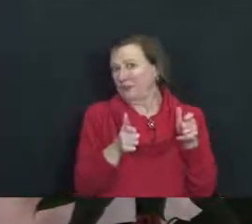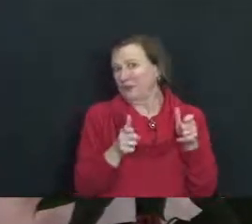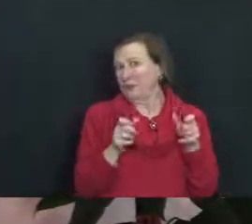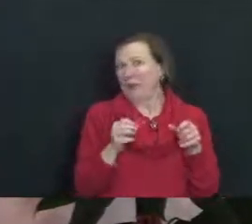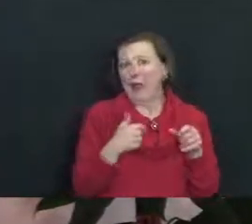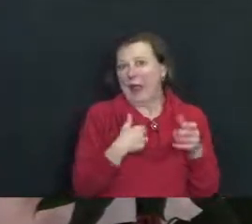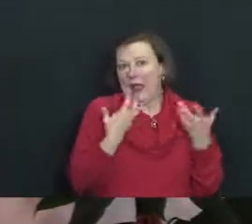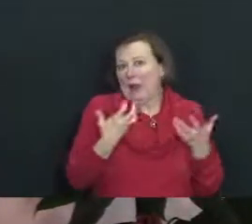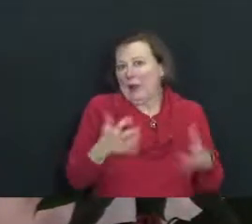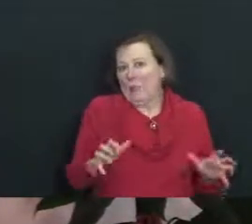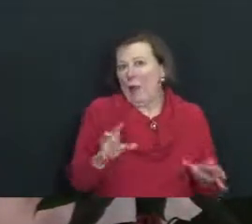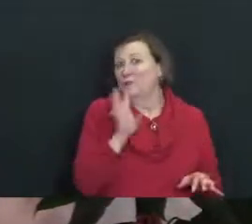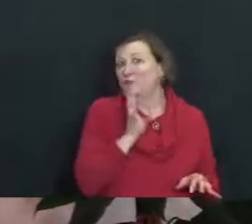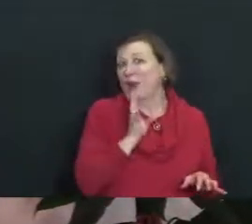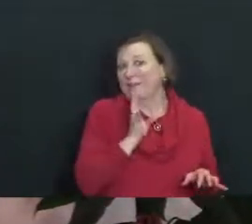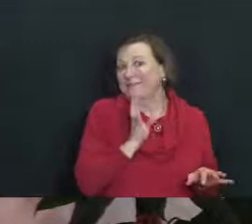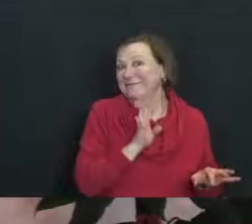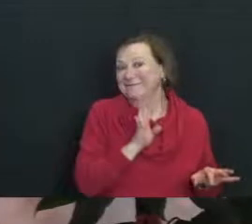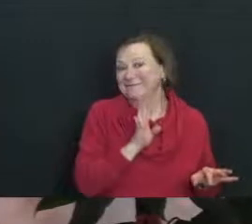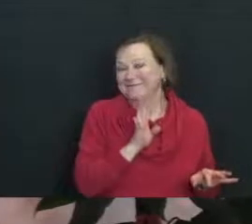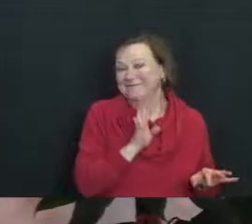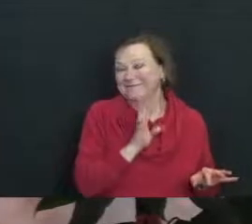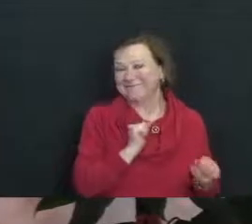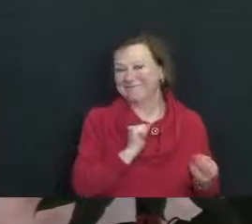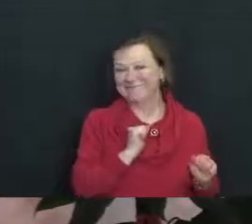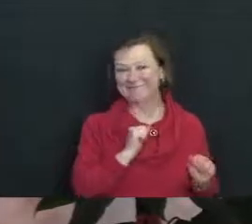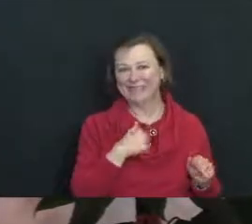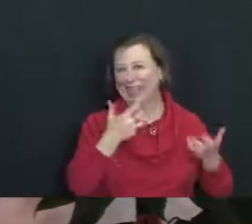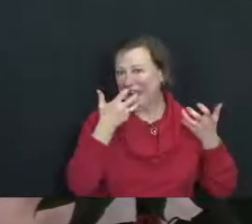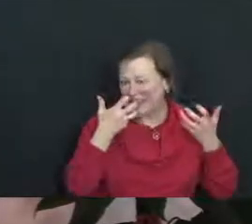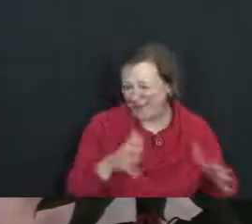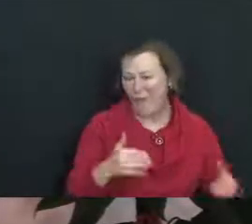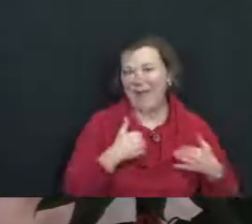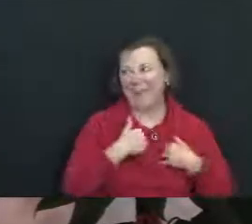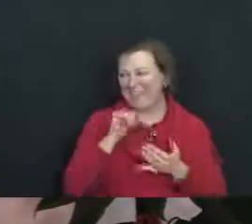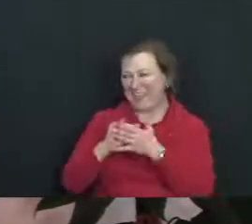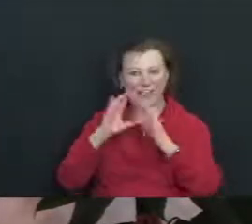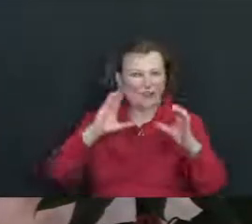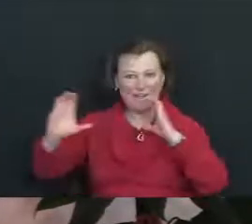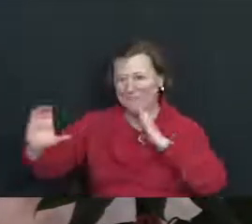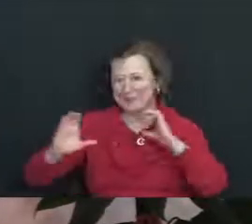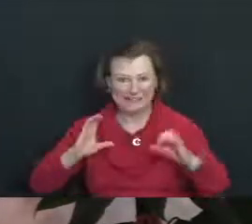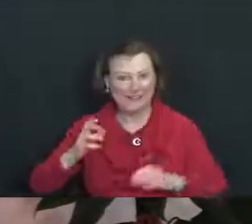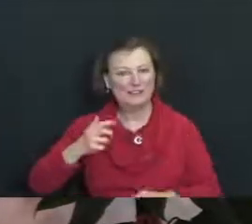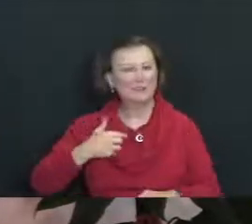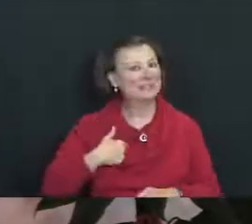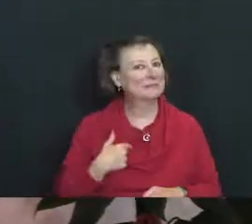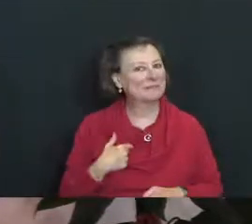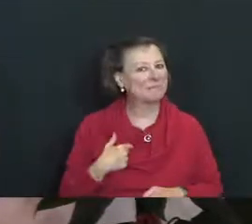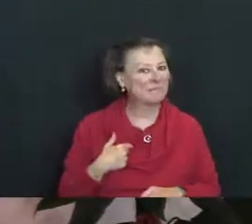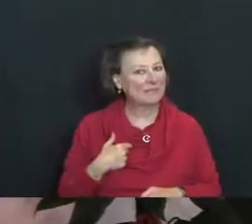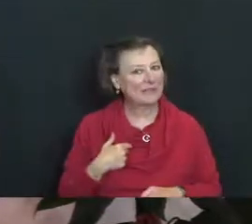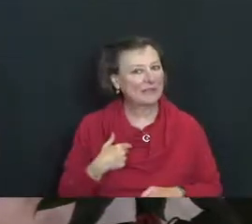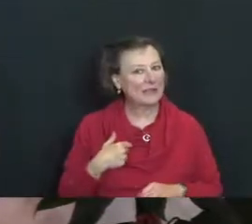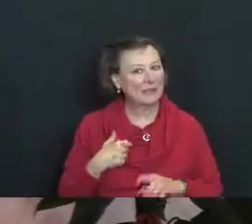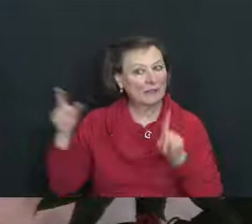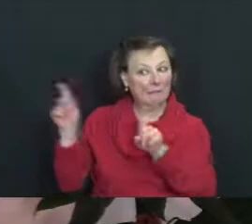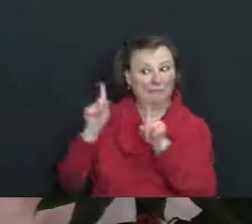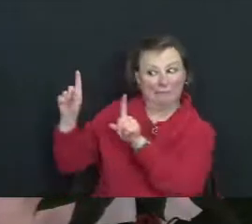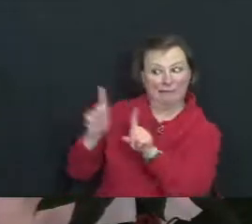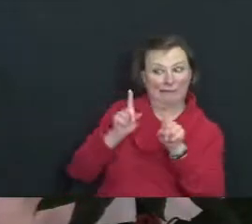have to do any talking. I didn't want to have this conversation. I was being followed by a